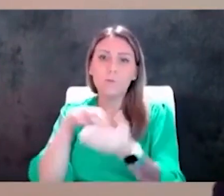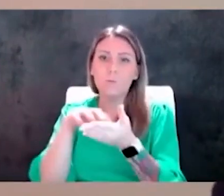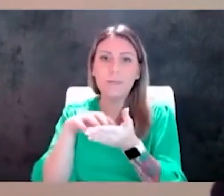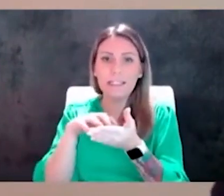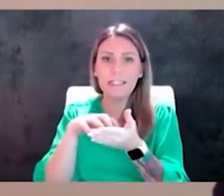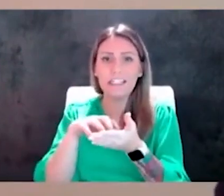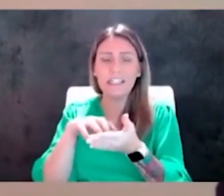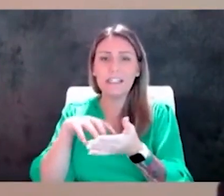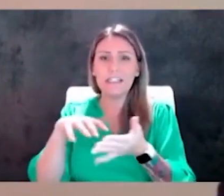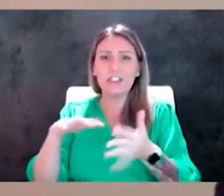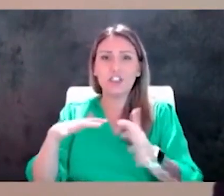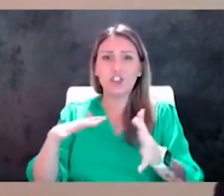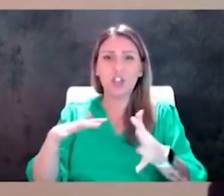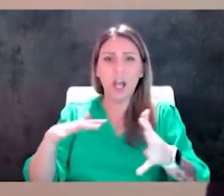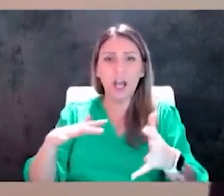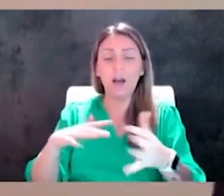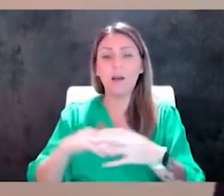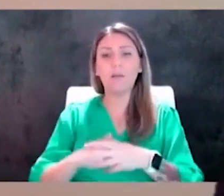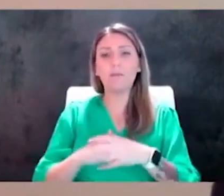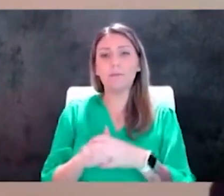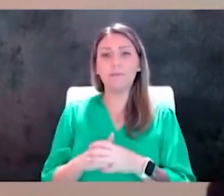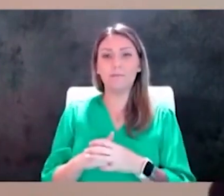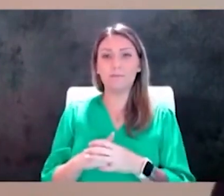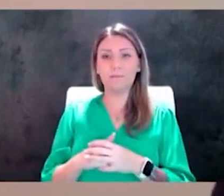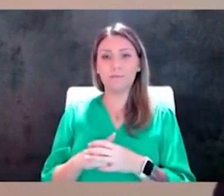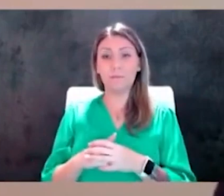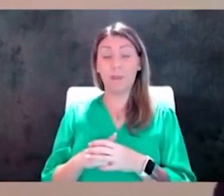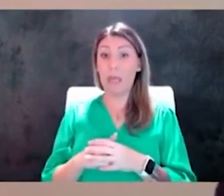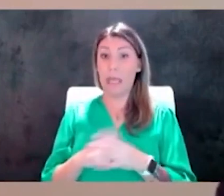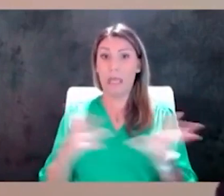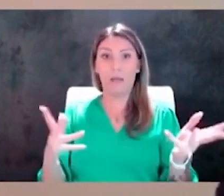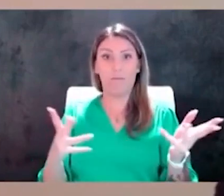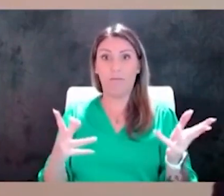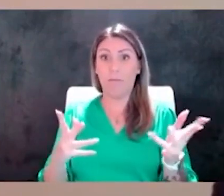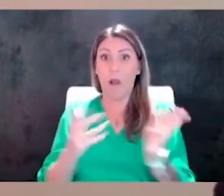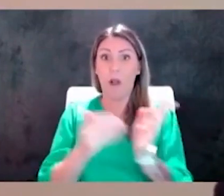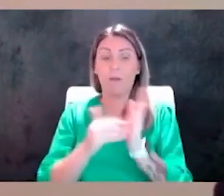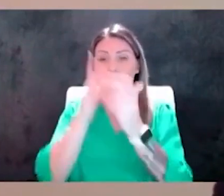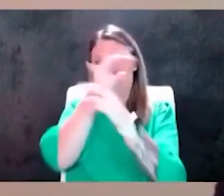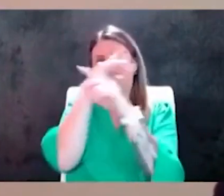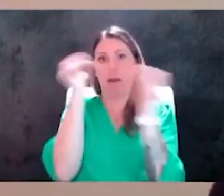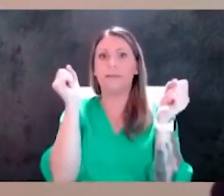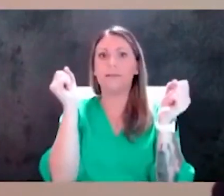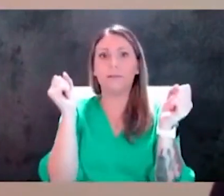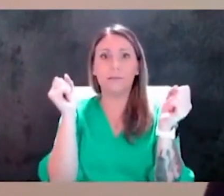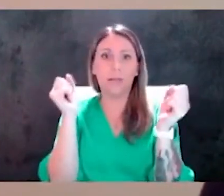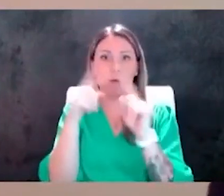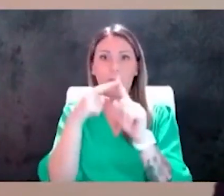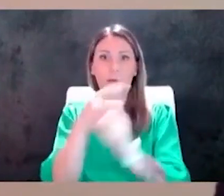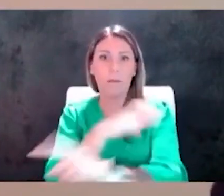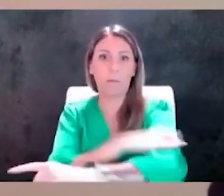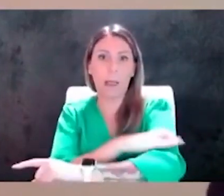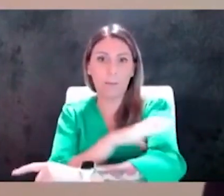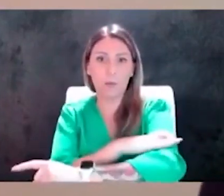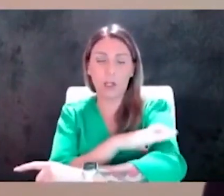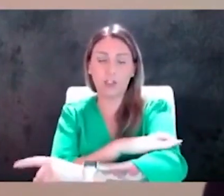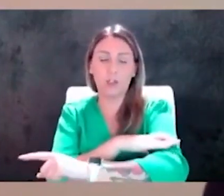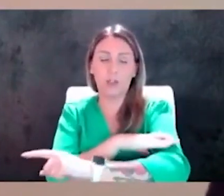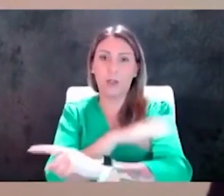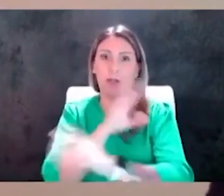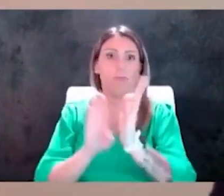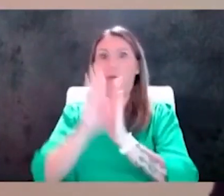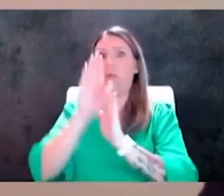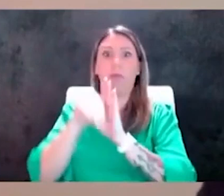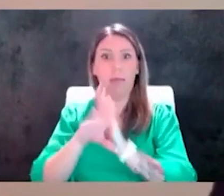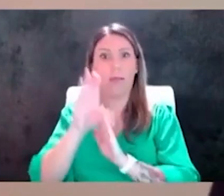shaky, and I was prone to pass out at any time when my blood pressure started going crazy or my